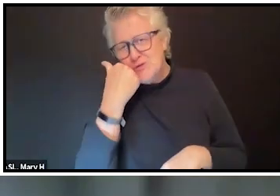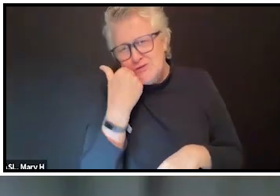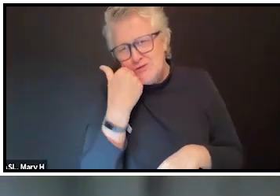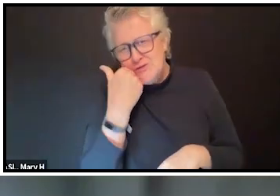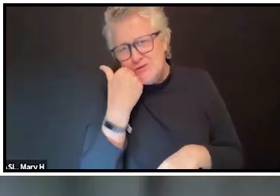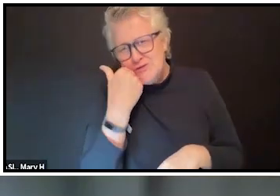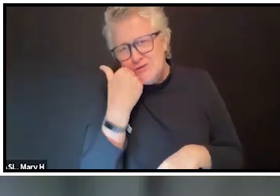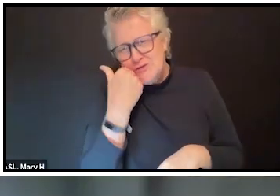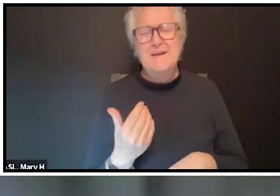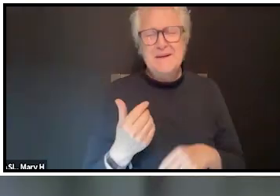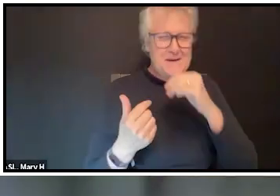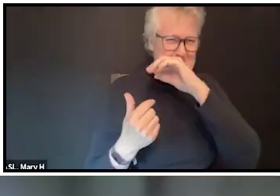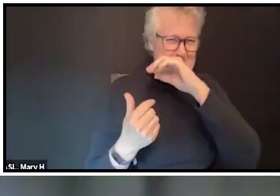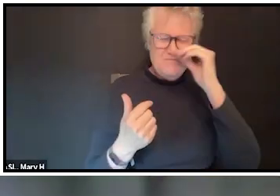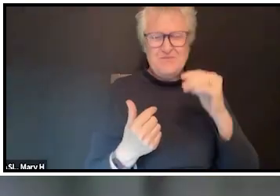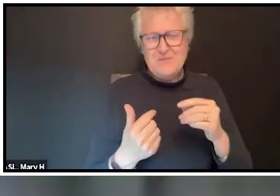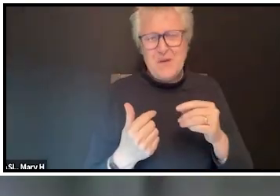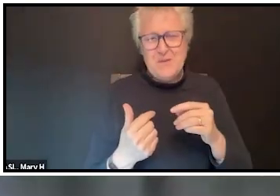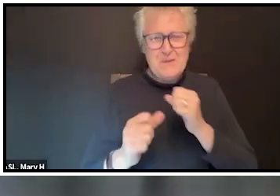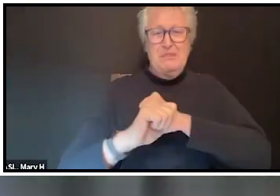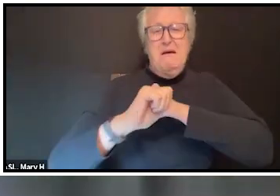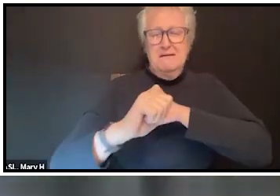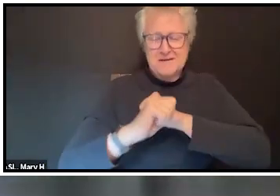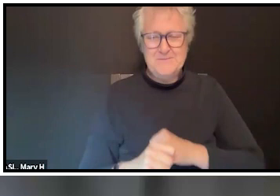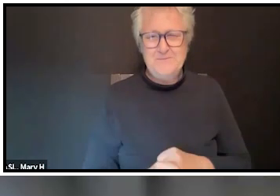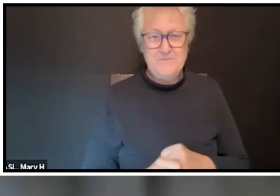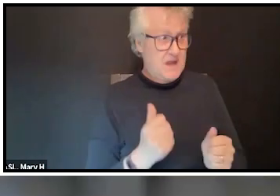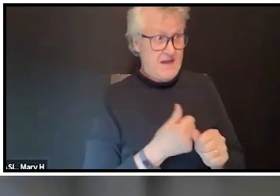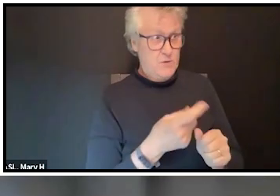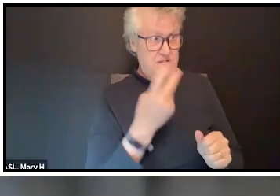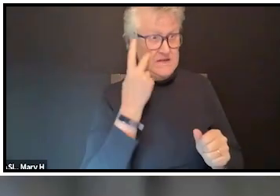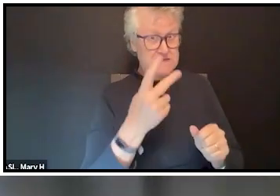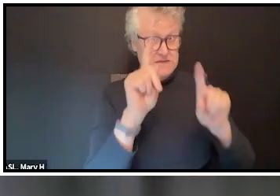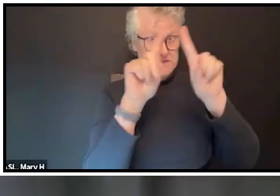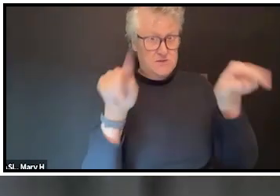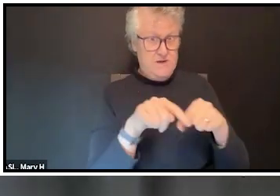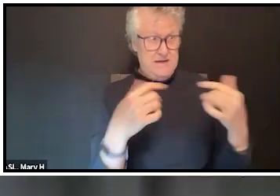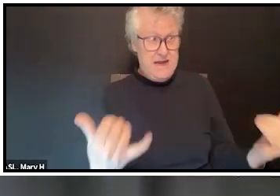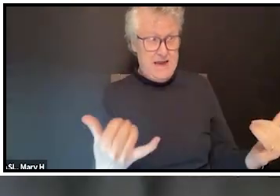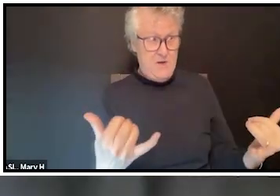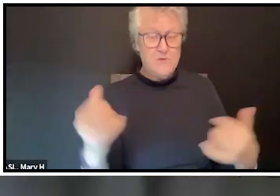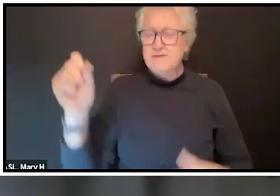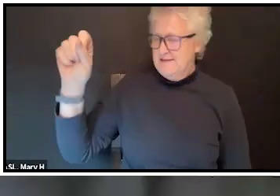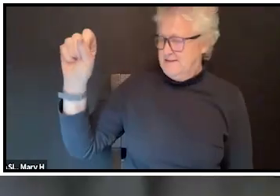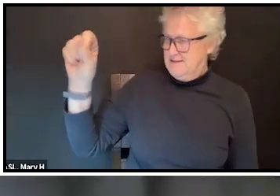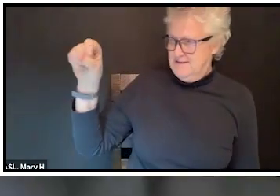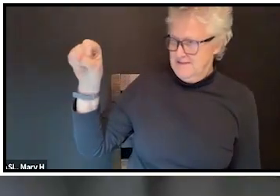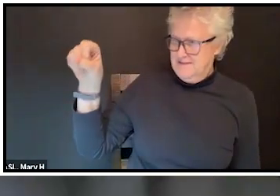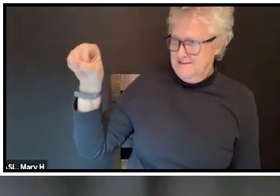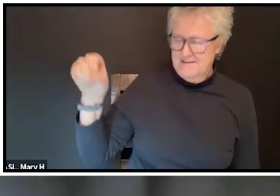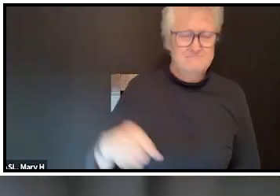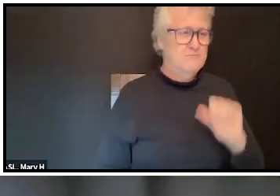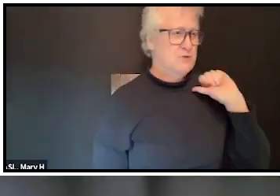All right, can everybody Michael? see the screen? Can everybody see the screen now? I can.